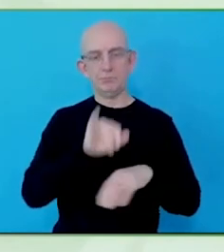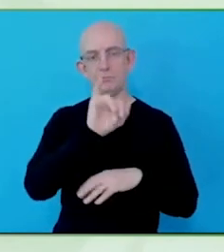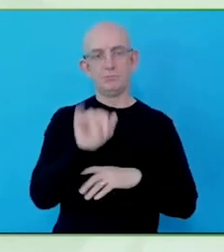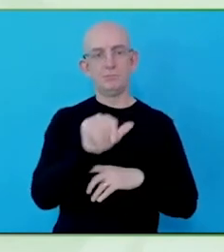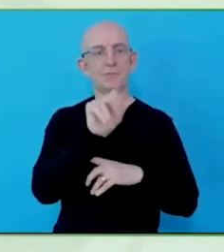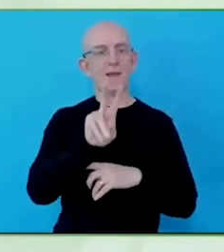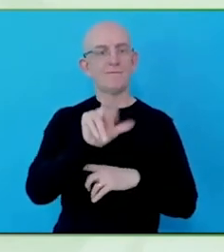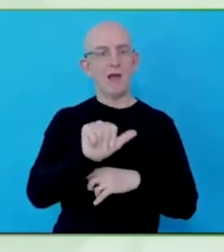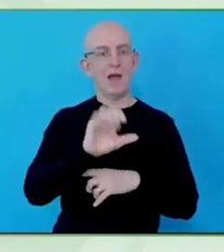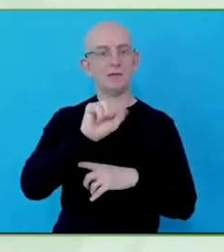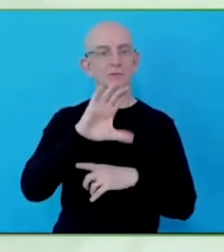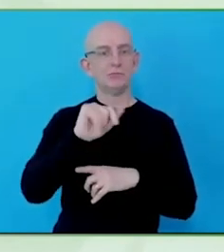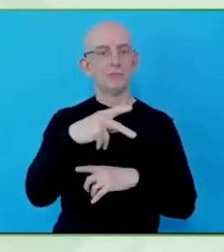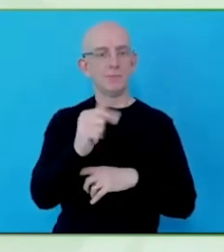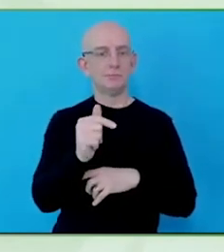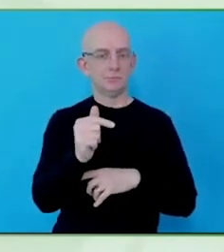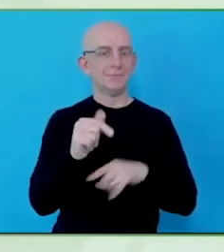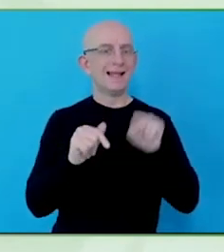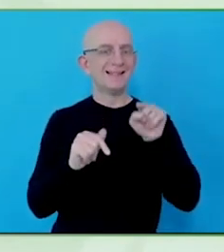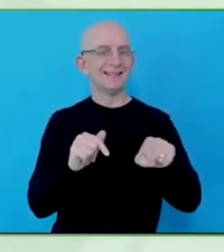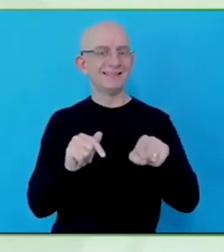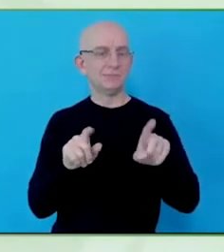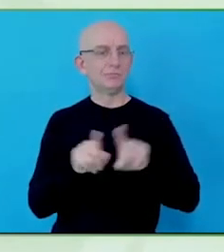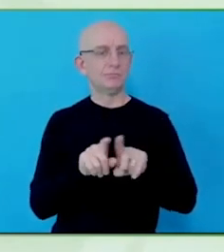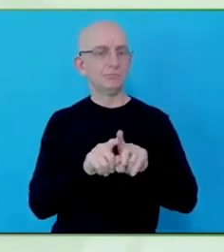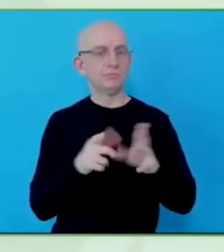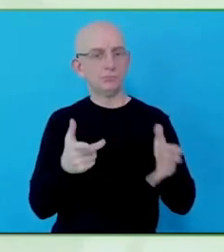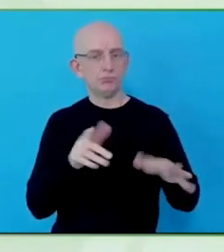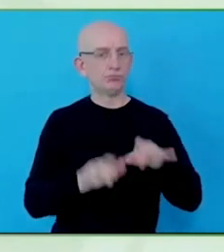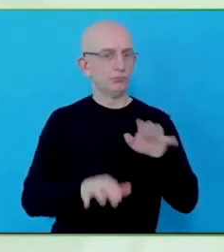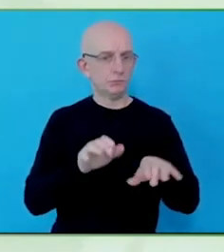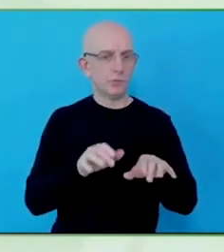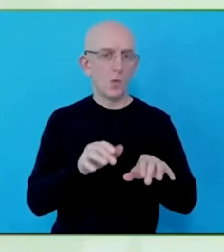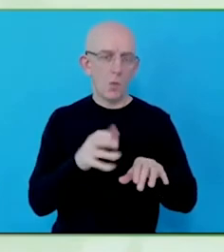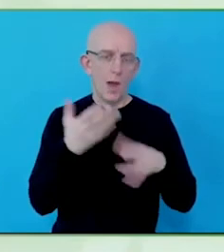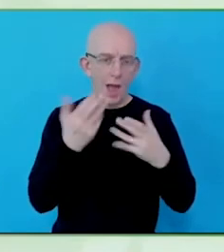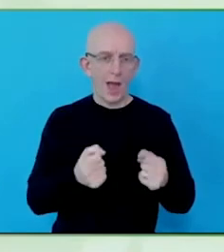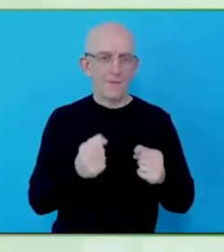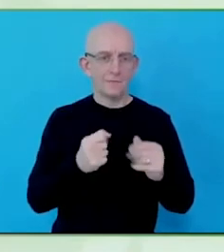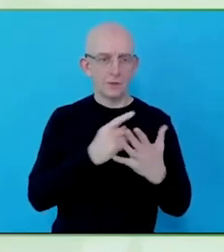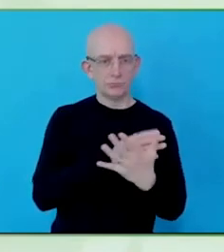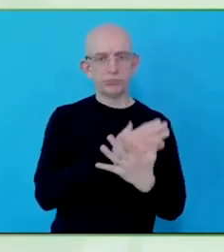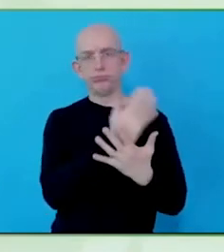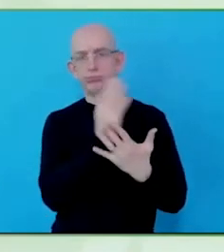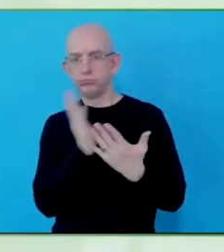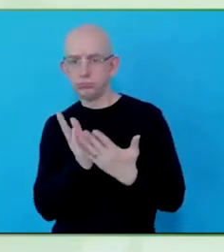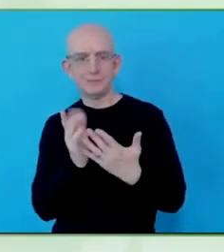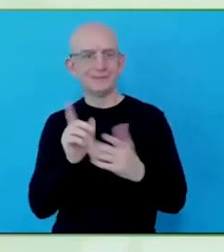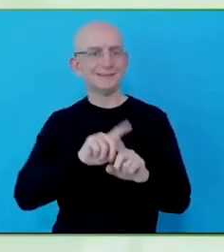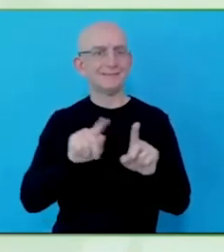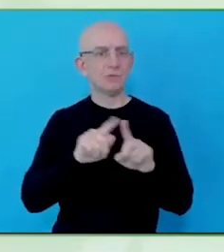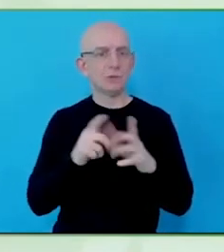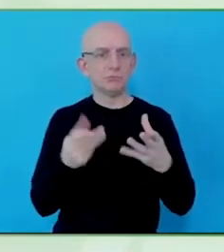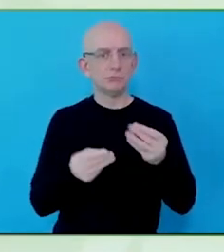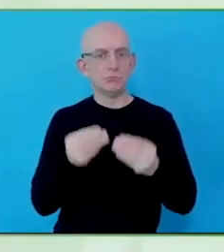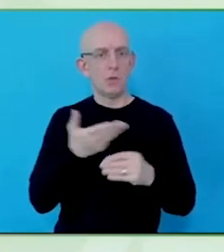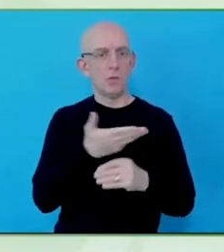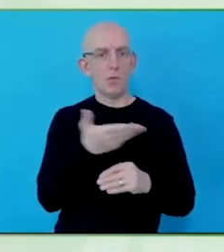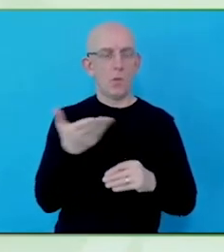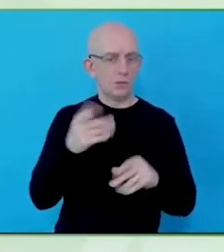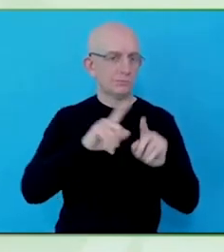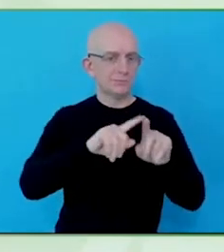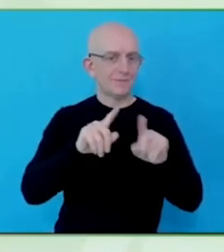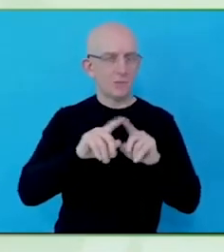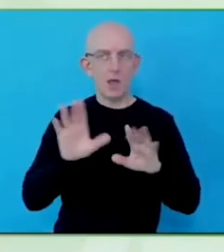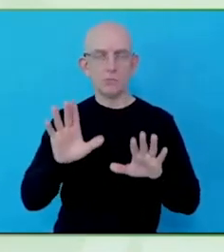of customer, and we're trusted on over 1 million websites. The other basket would be the large organization that has